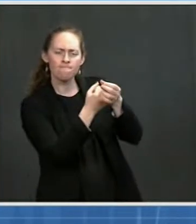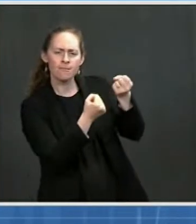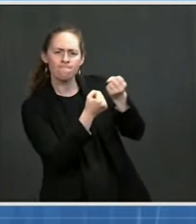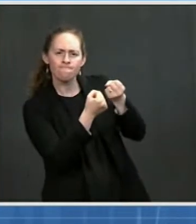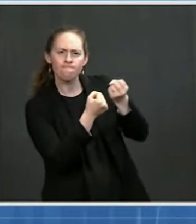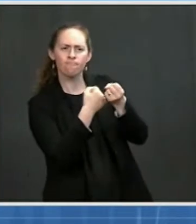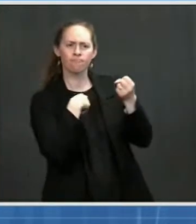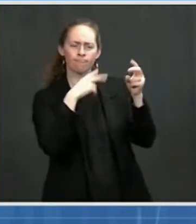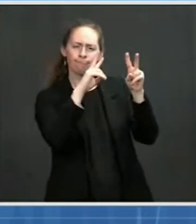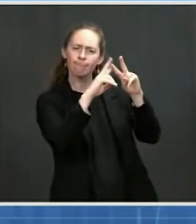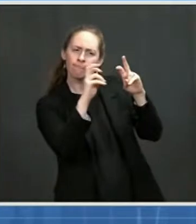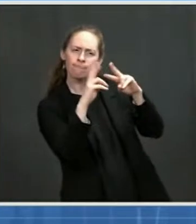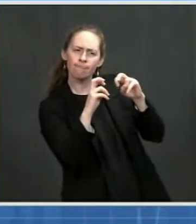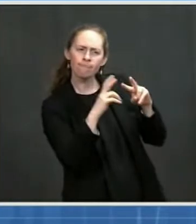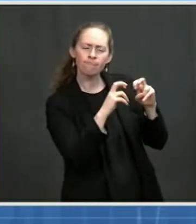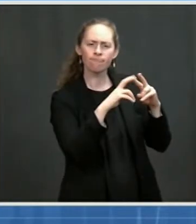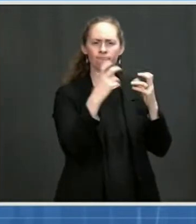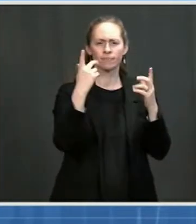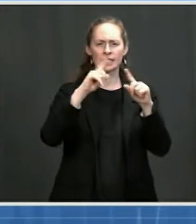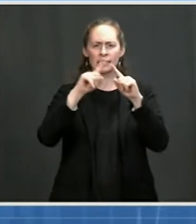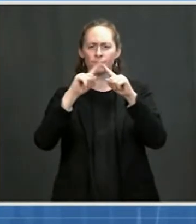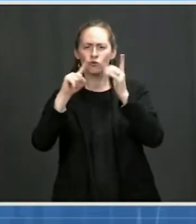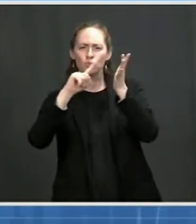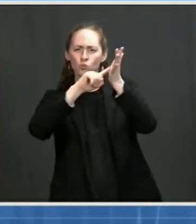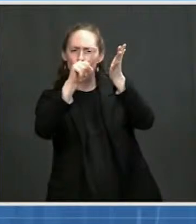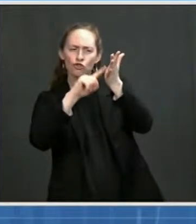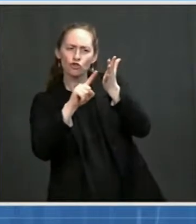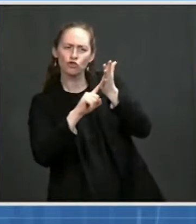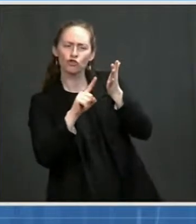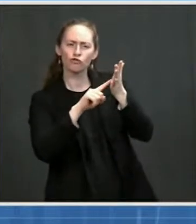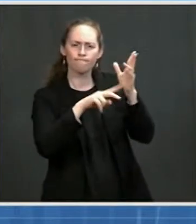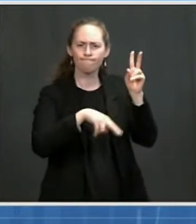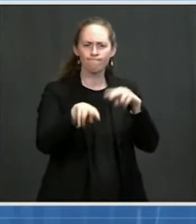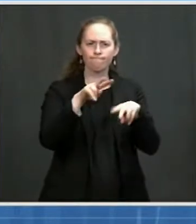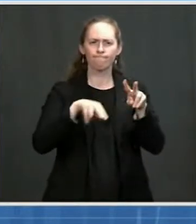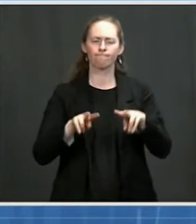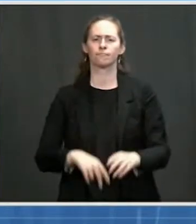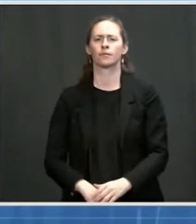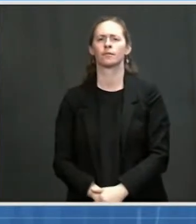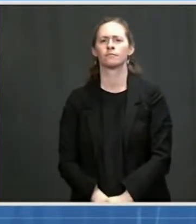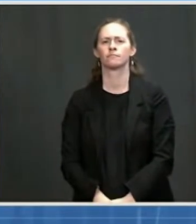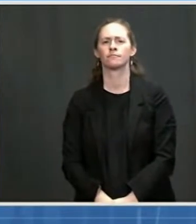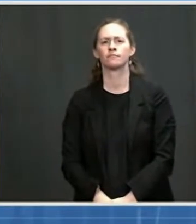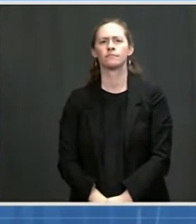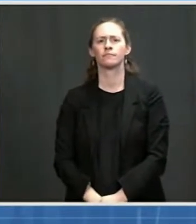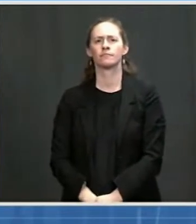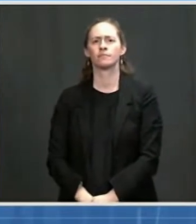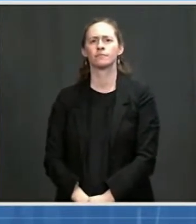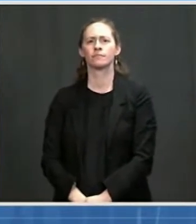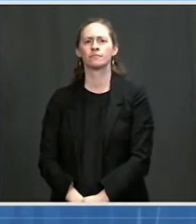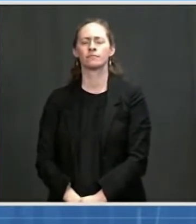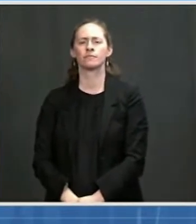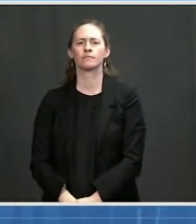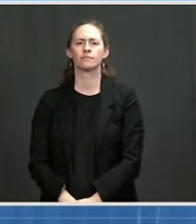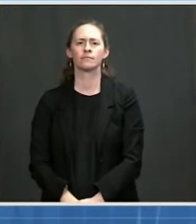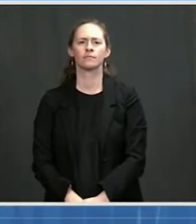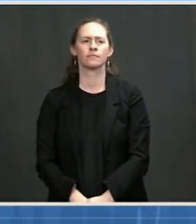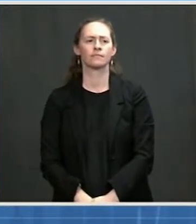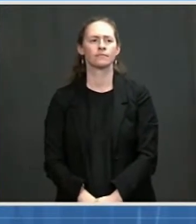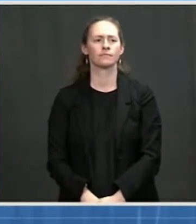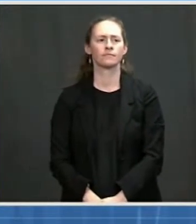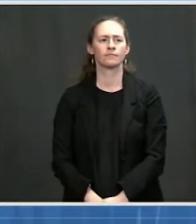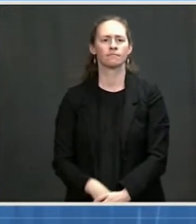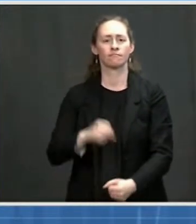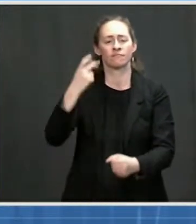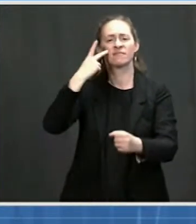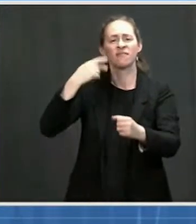multiple investigational agents as they become available. Next slide. And these are some of the ones that we have. There's an active 1